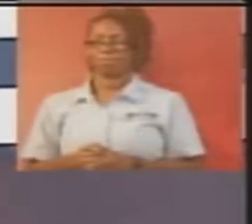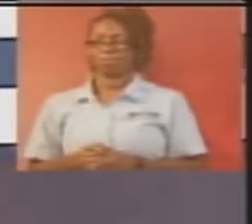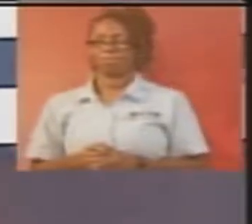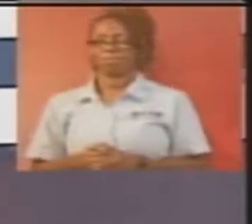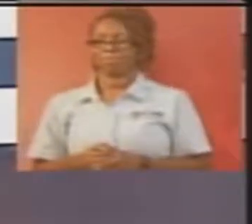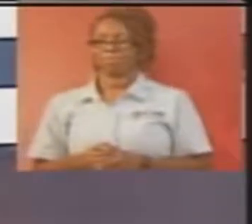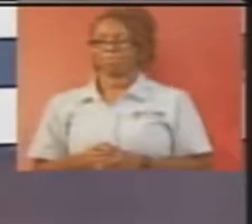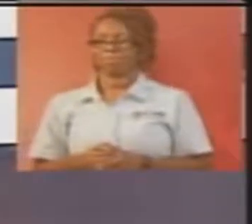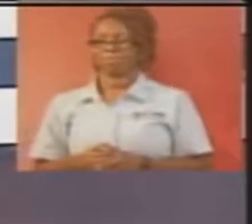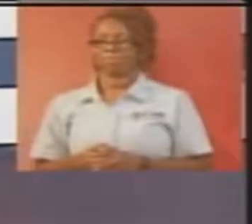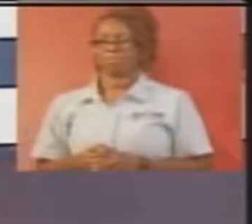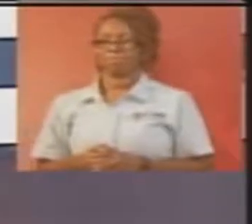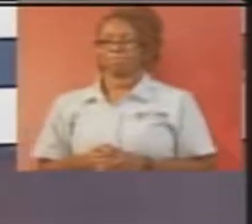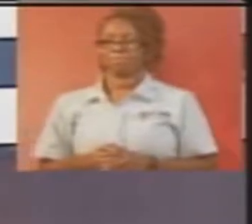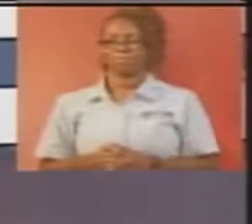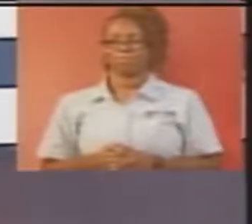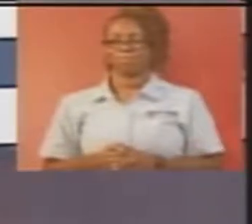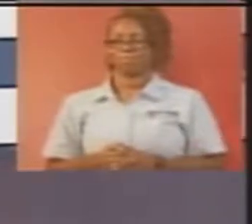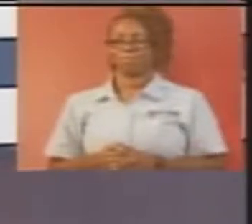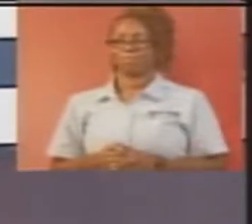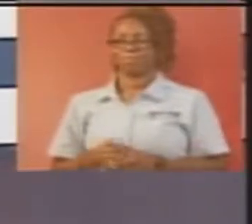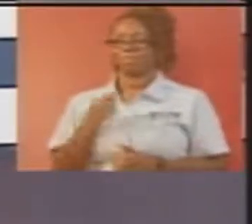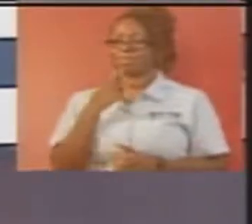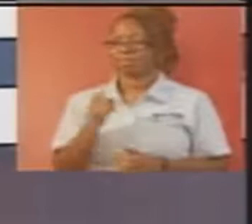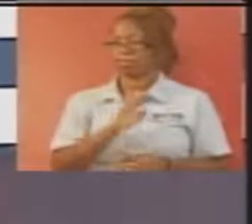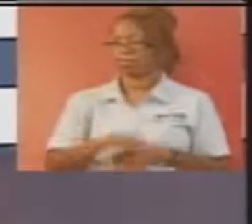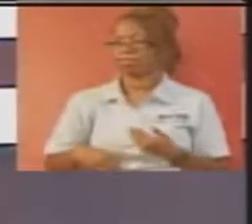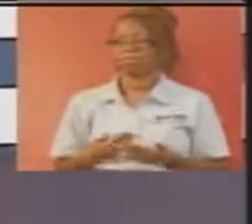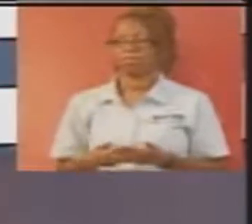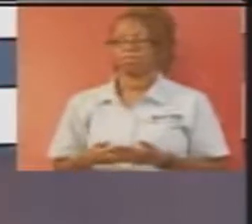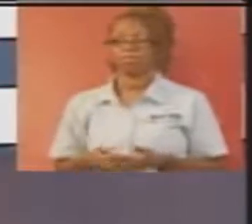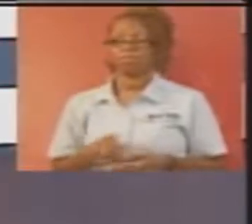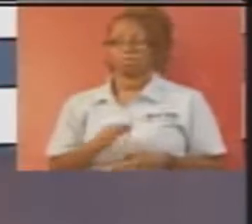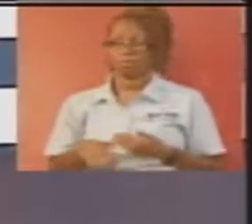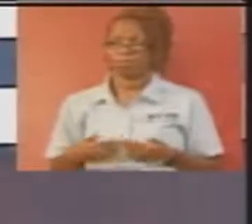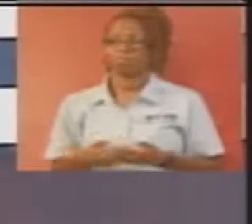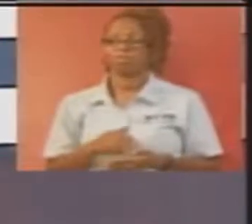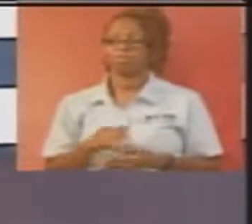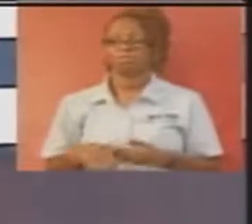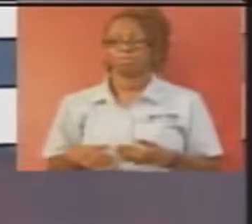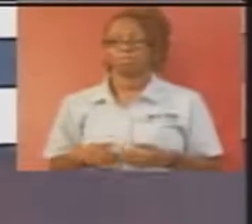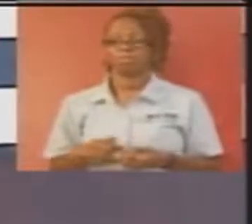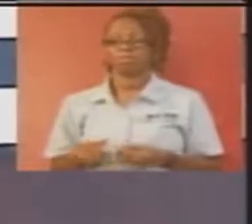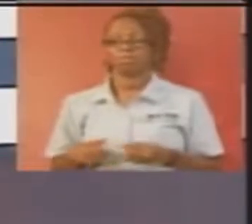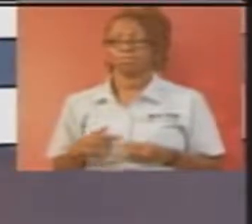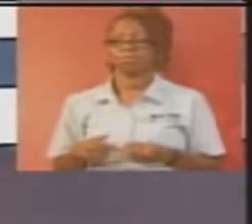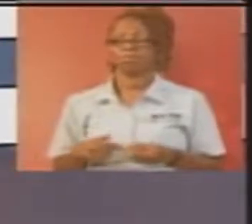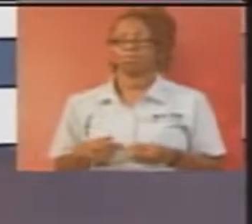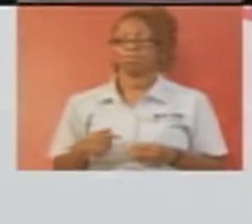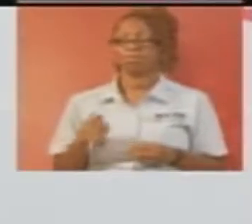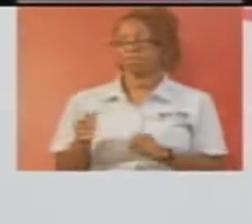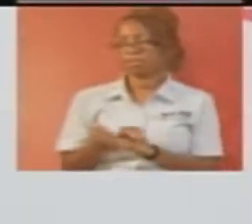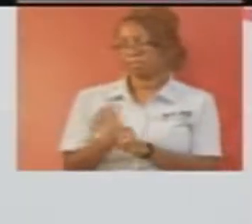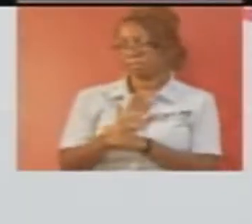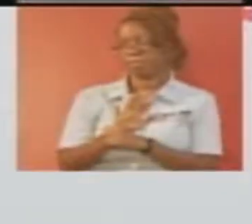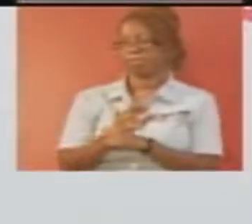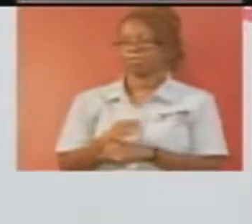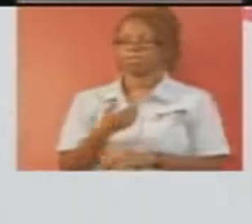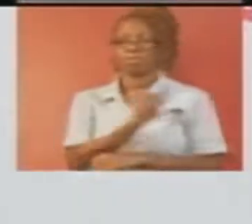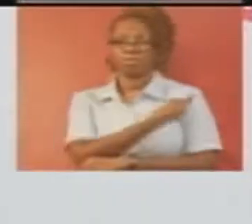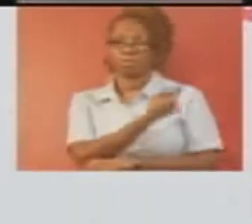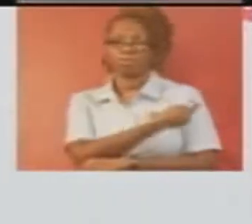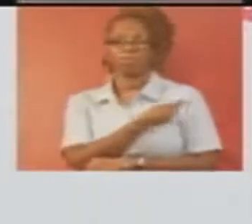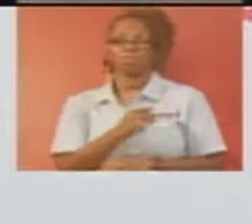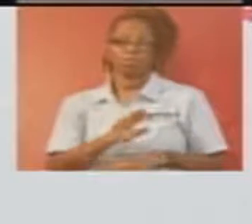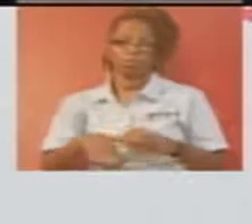Okay, and that's basically it for the rollout of this COVID-19 vaccine. Back to you, Al. Thank you,